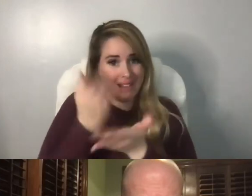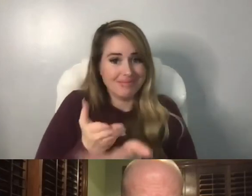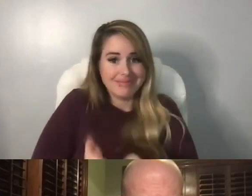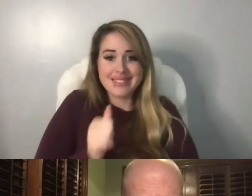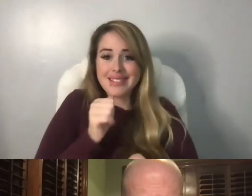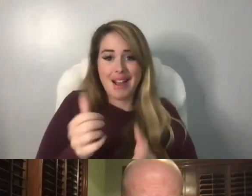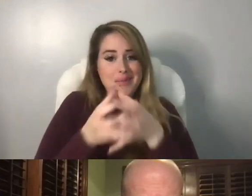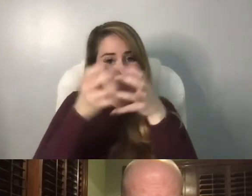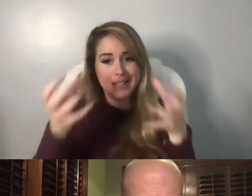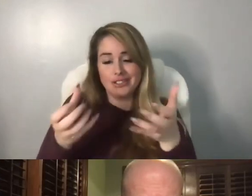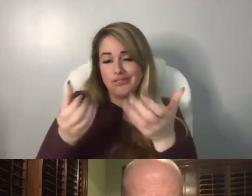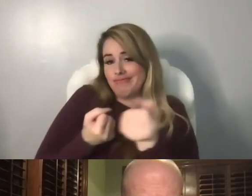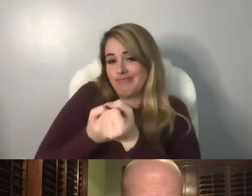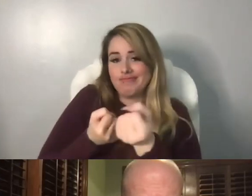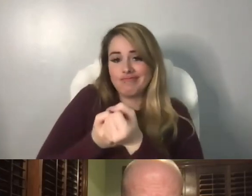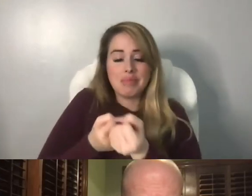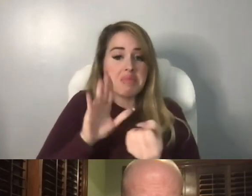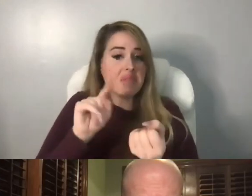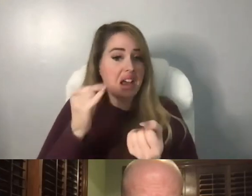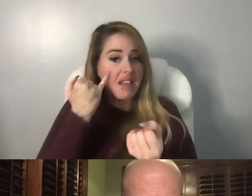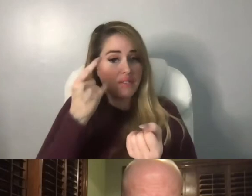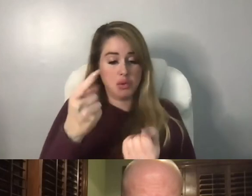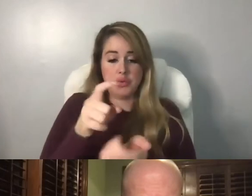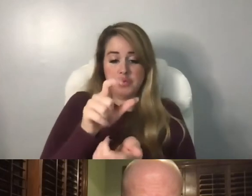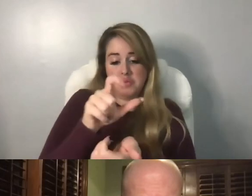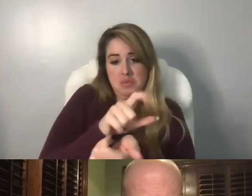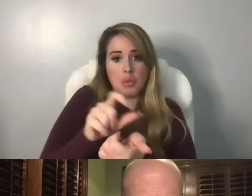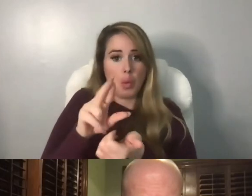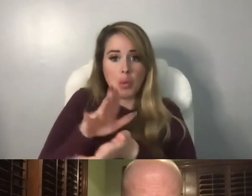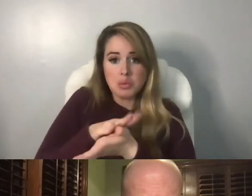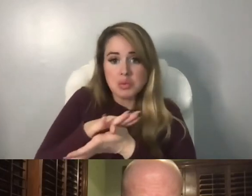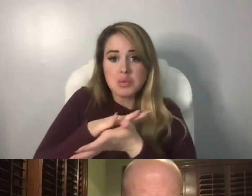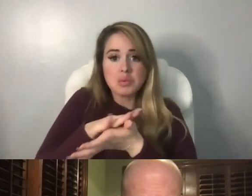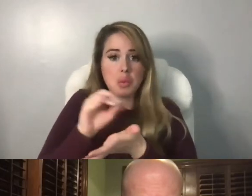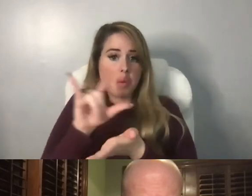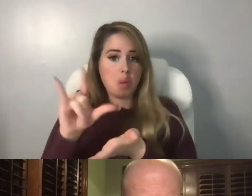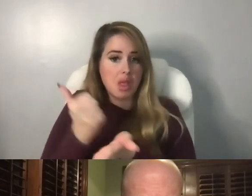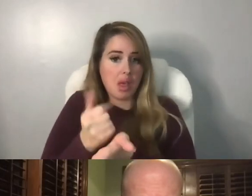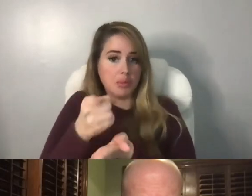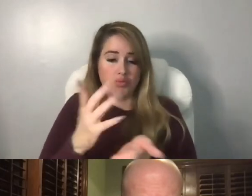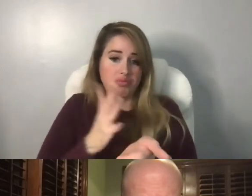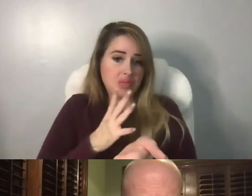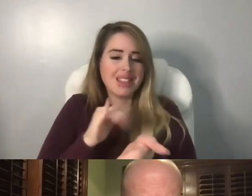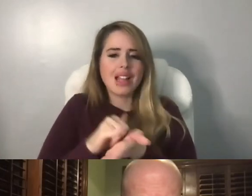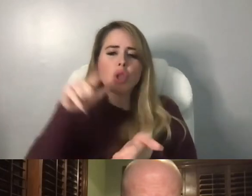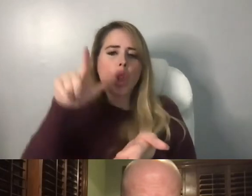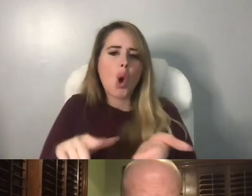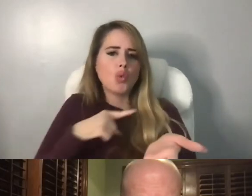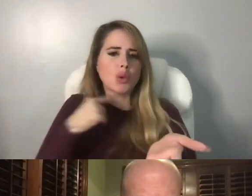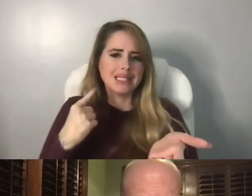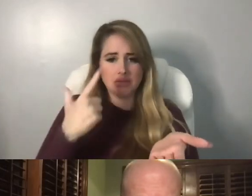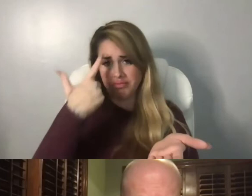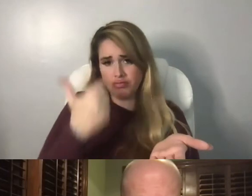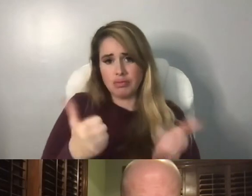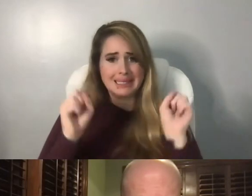there, but if it works for you, then I think it's a reasonable, low risk thing to do. And I think I